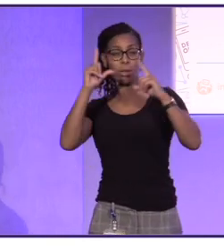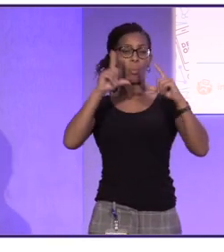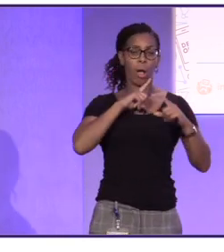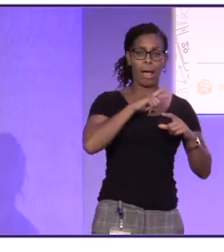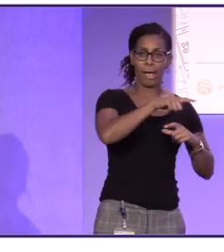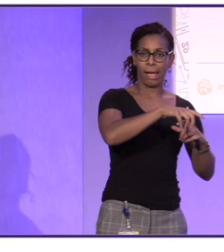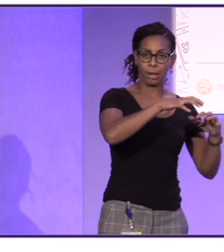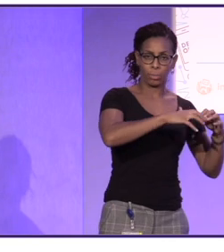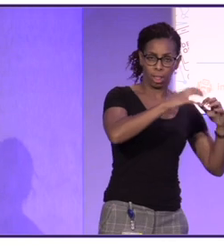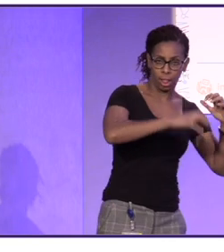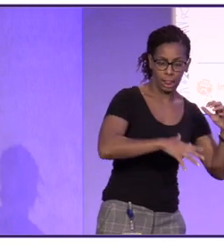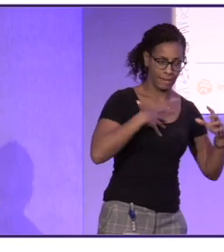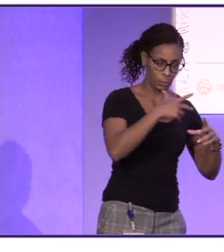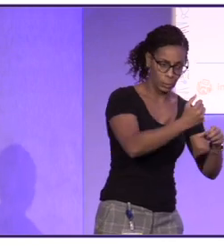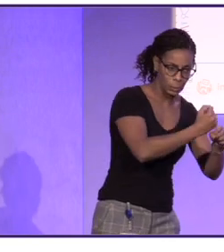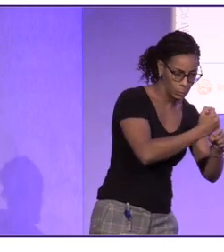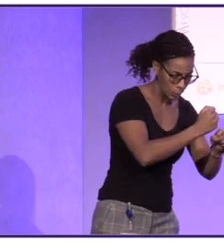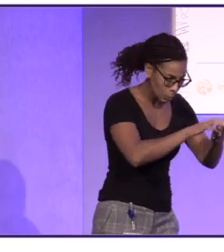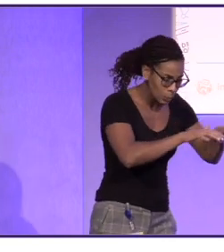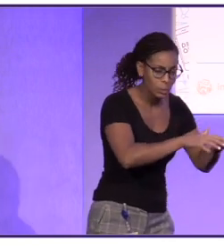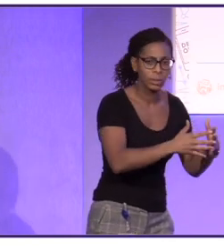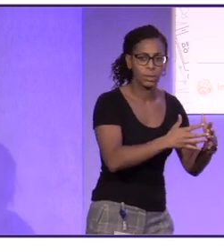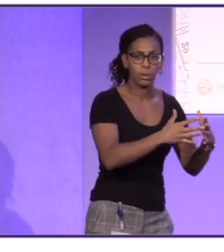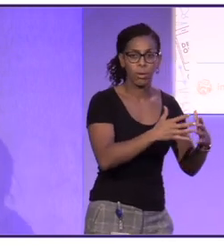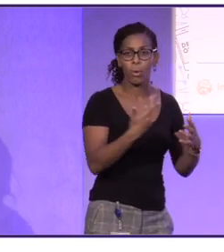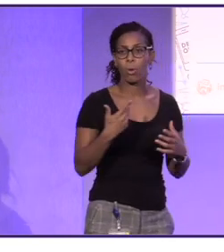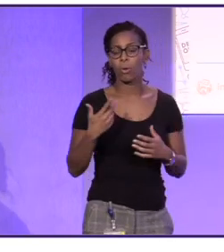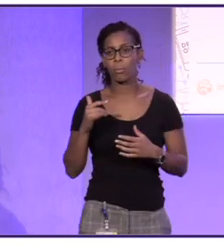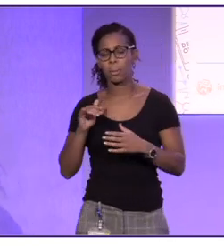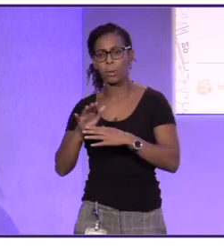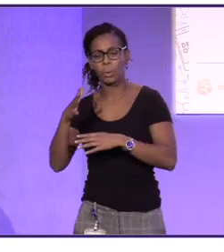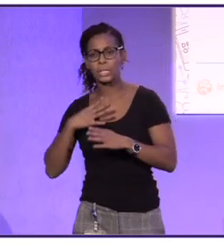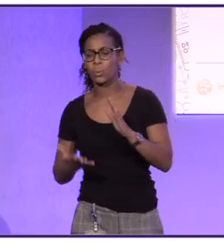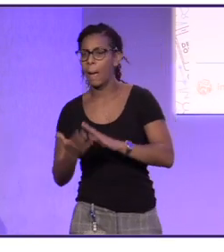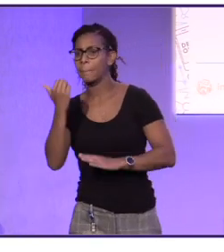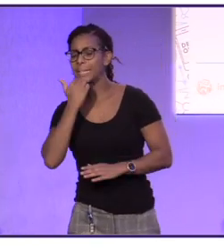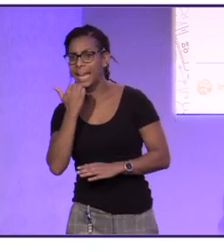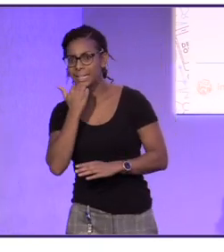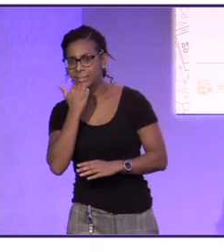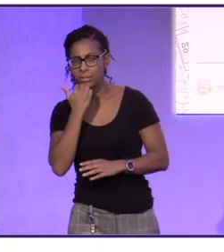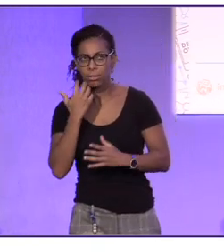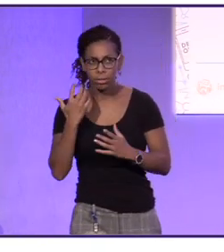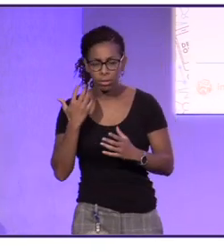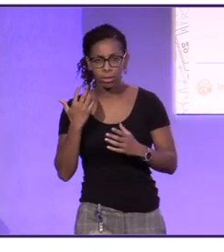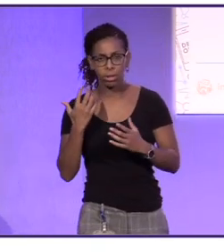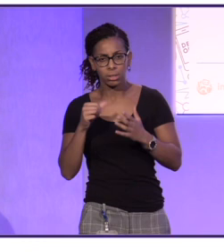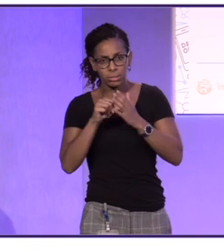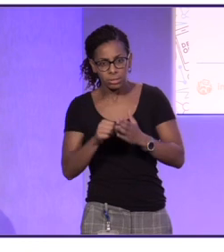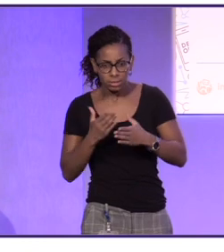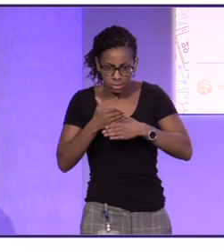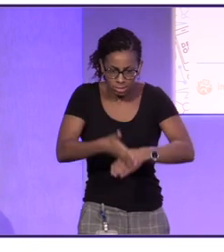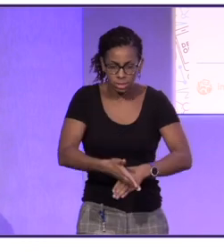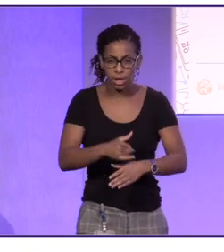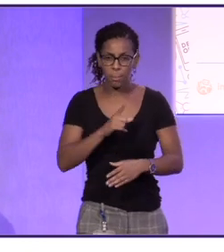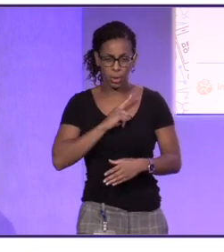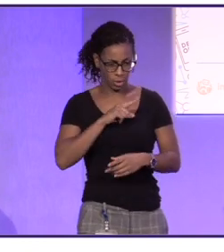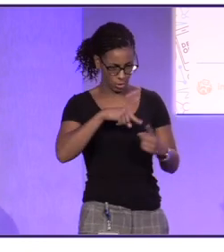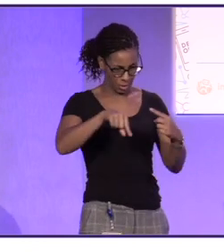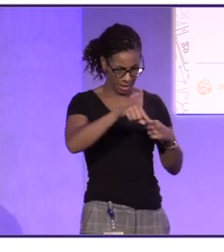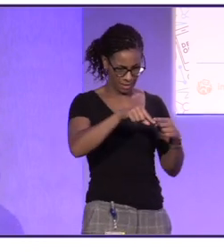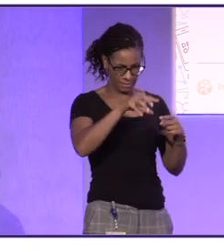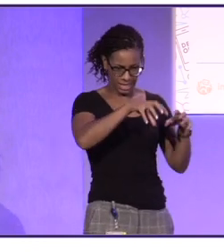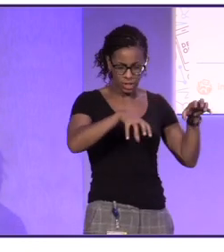We have a problem when we want to update, because we have sessions that live in a volatile environment,